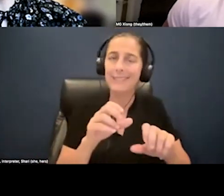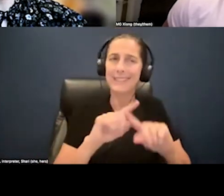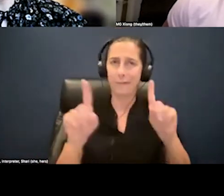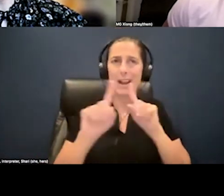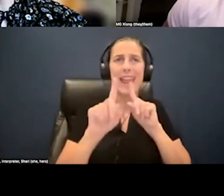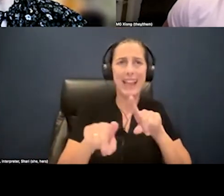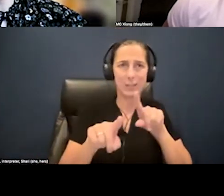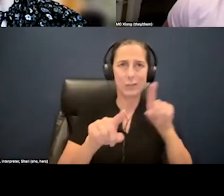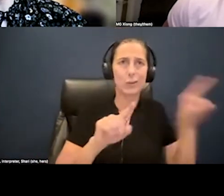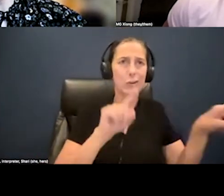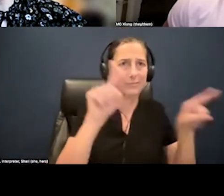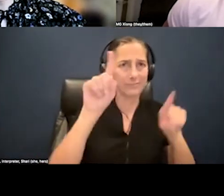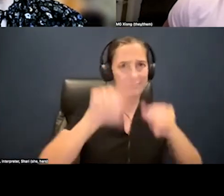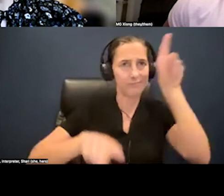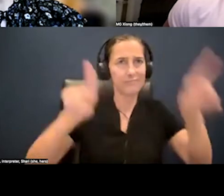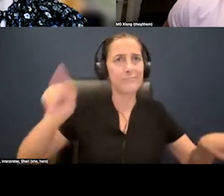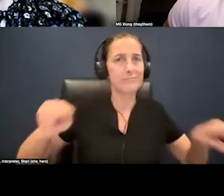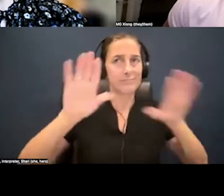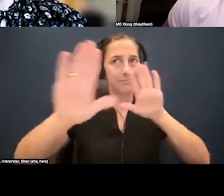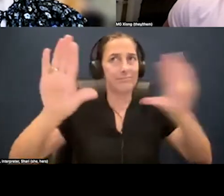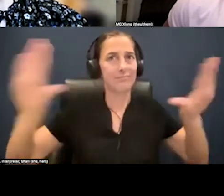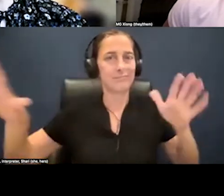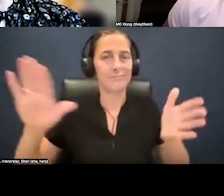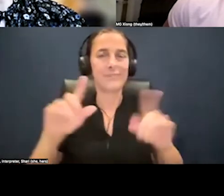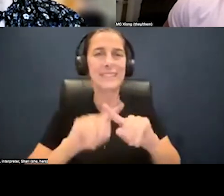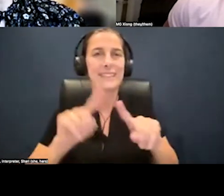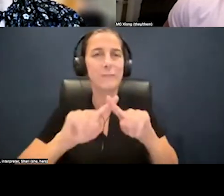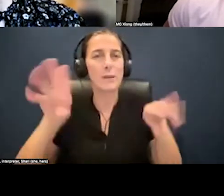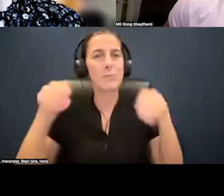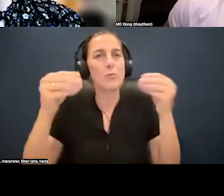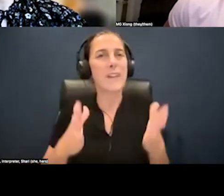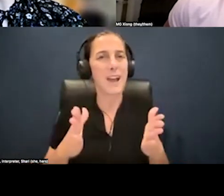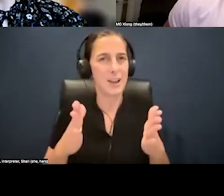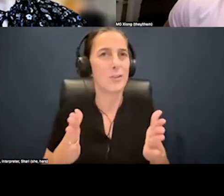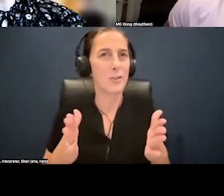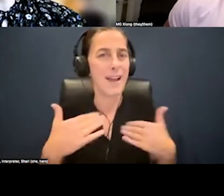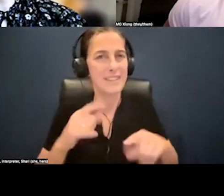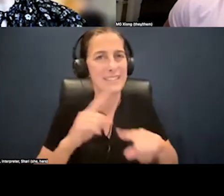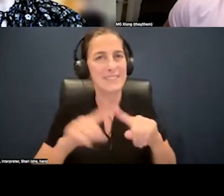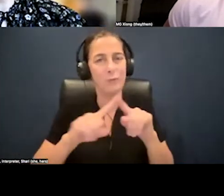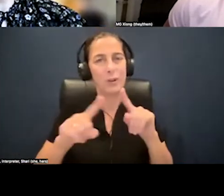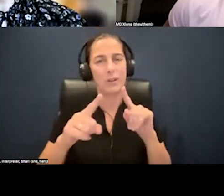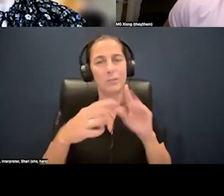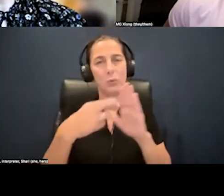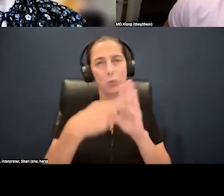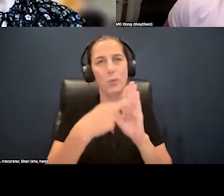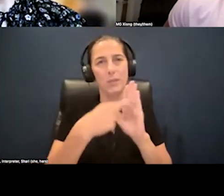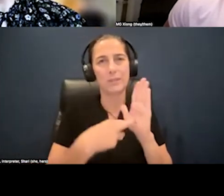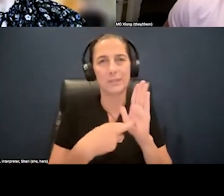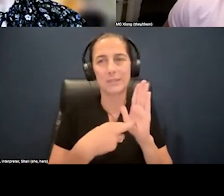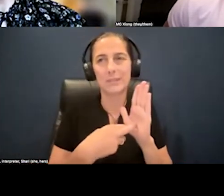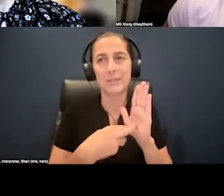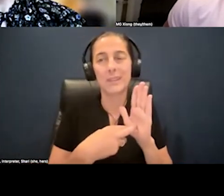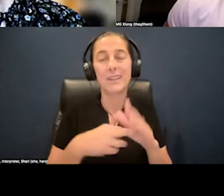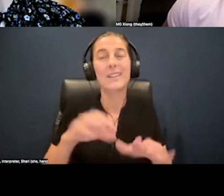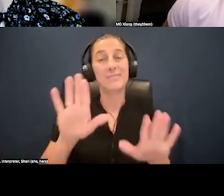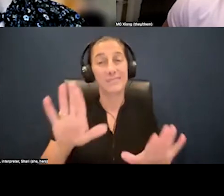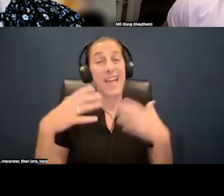It really is because there is this profound kind of fat phobia in healthcare in general.